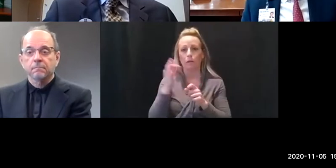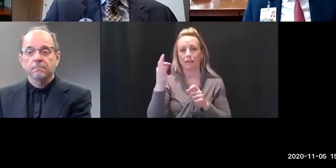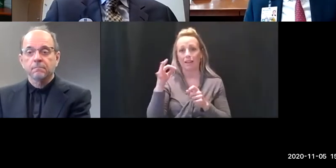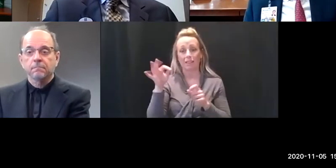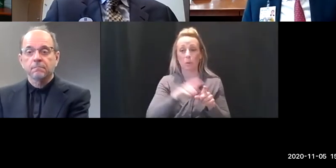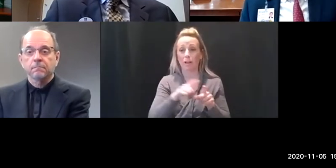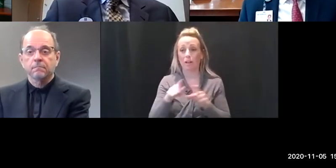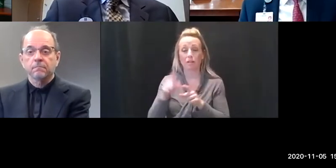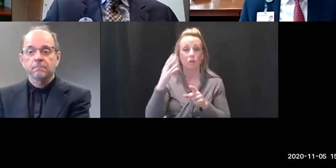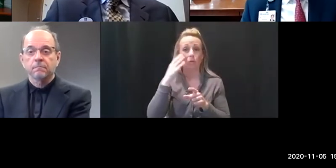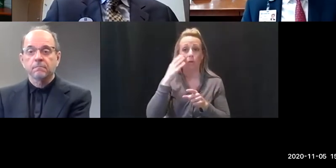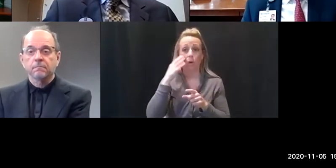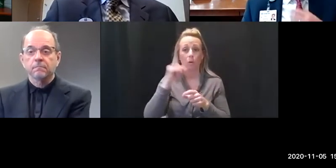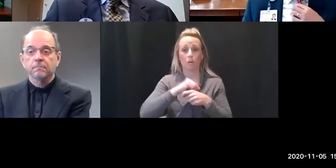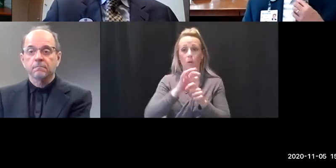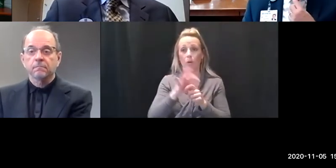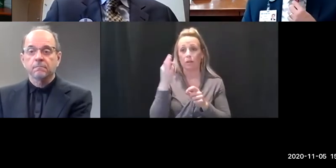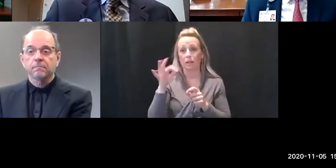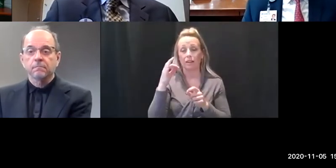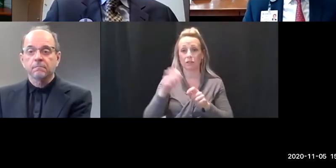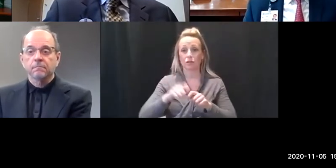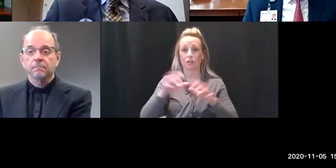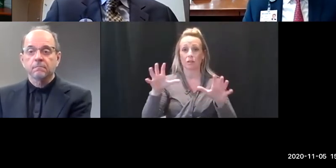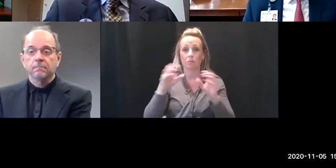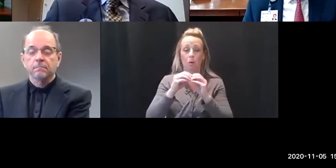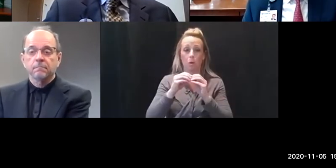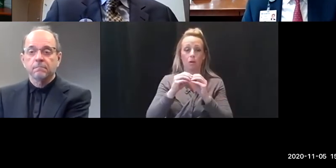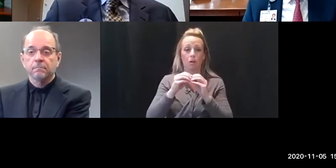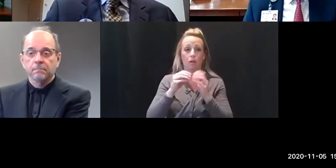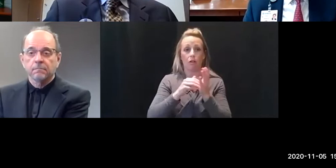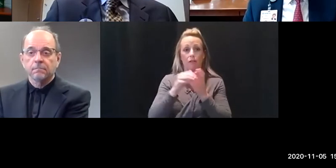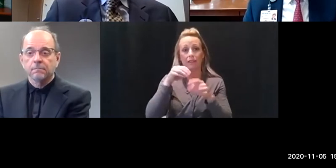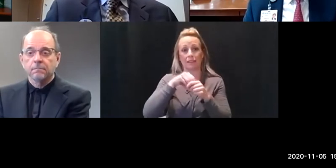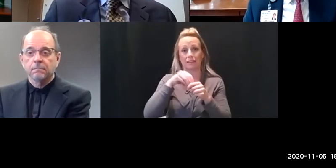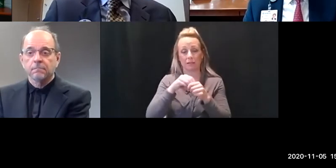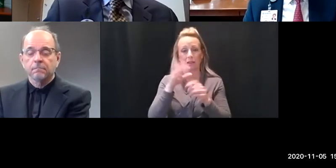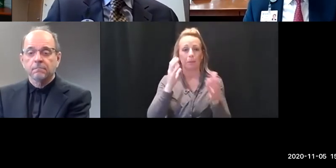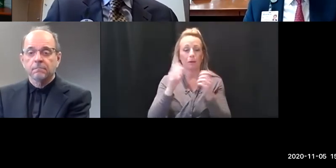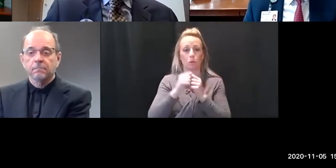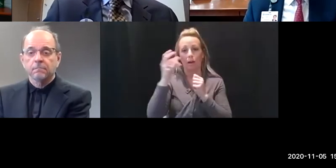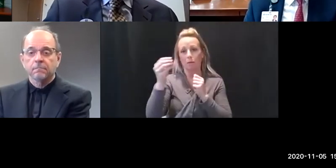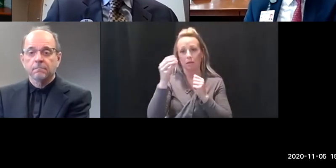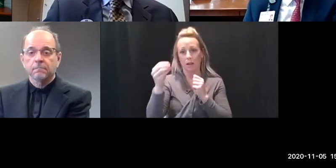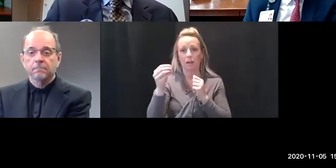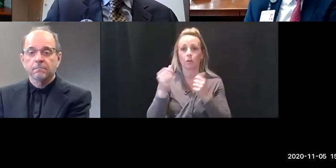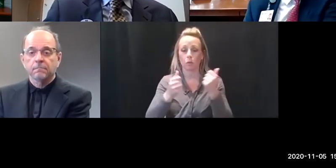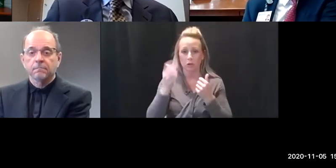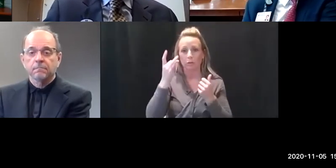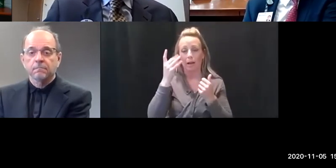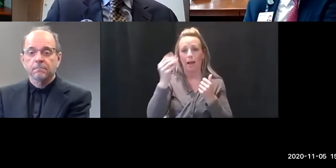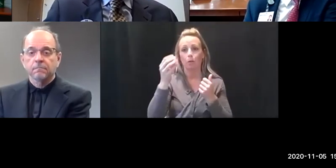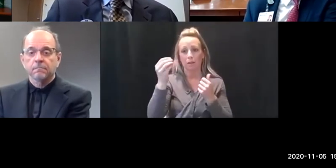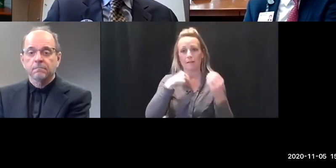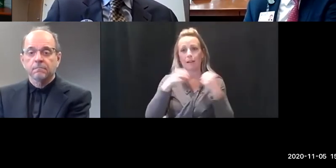virus transmits more readily indoors than outside, which is why outside dining is still allowed under the